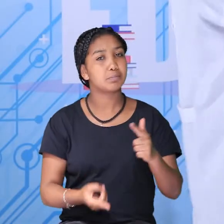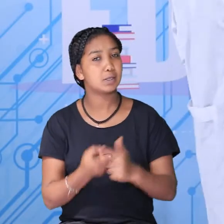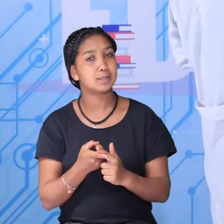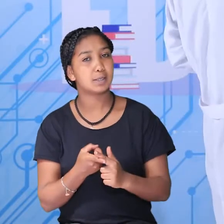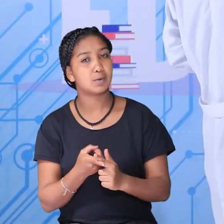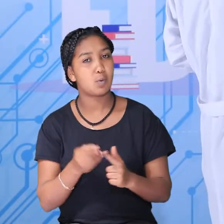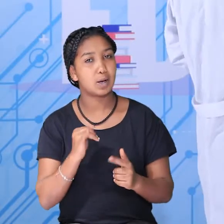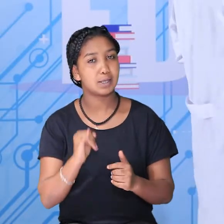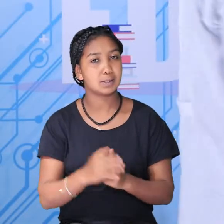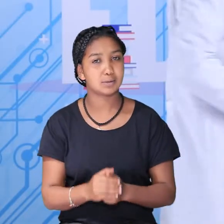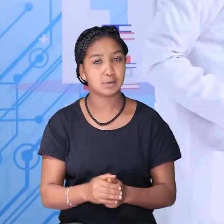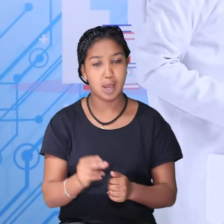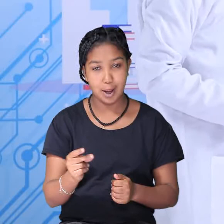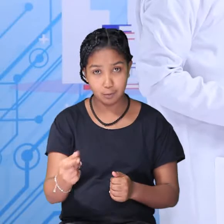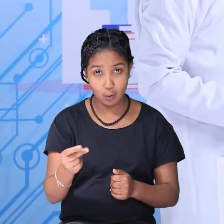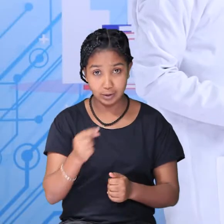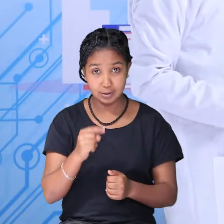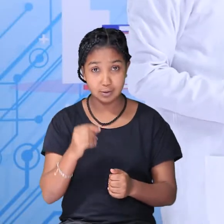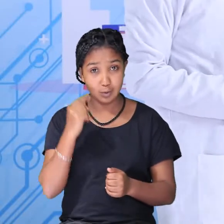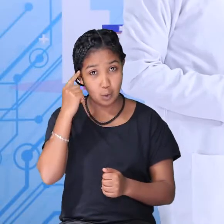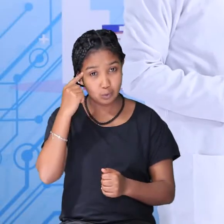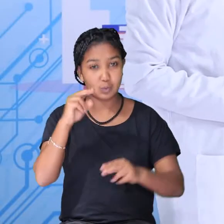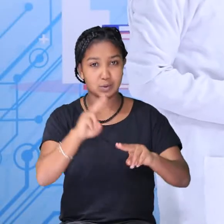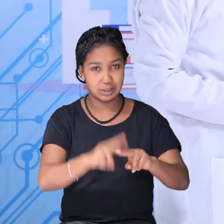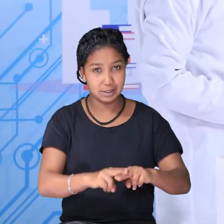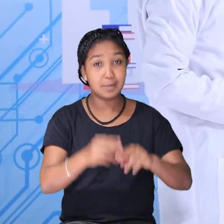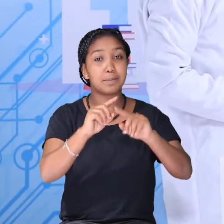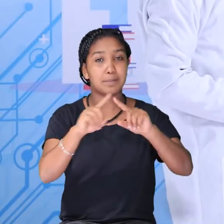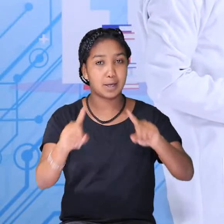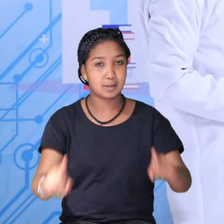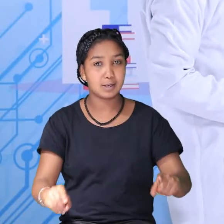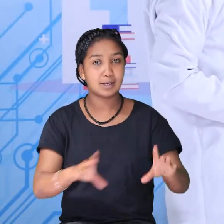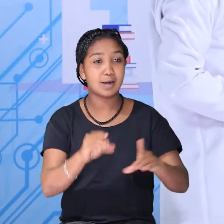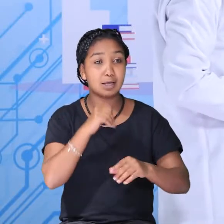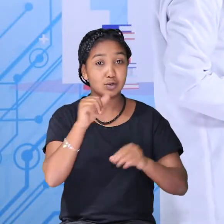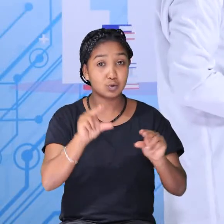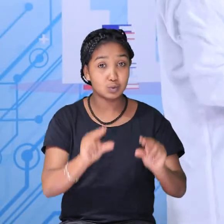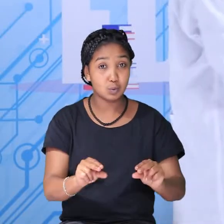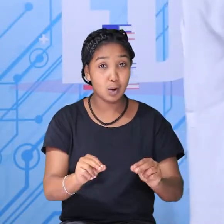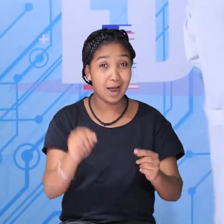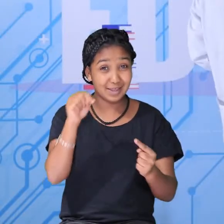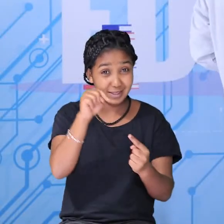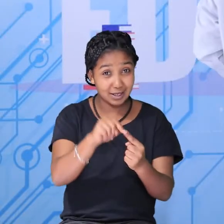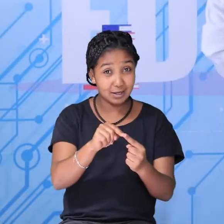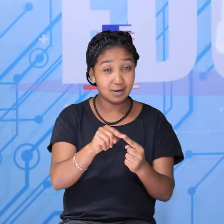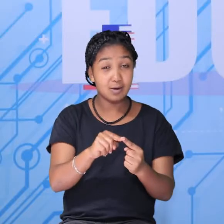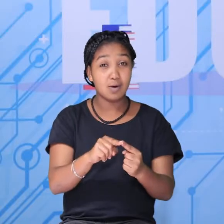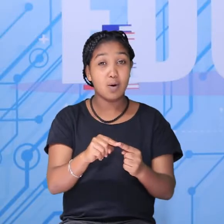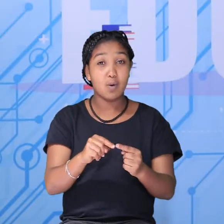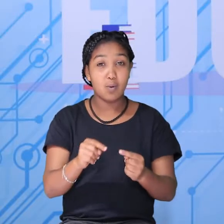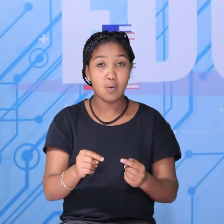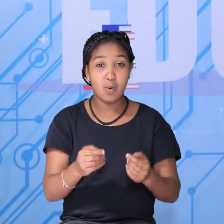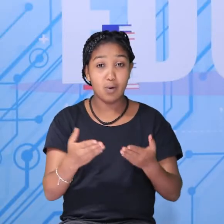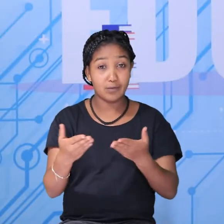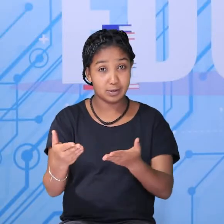second one is a dog is taught to sit, but doesn't do so until offered a